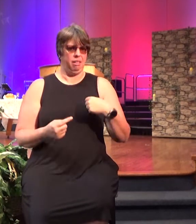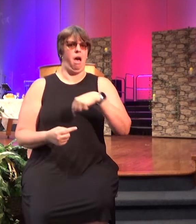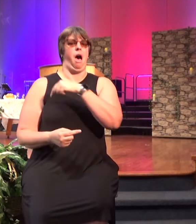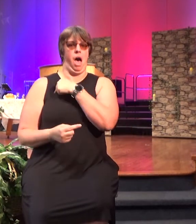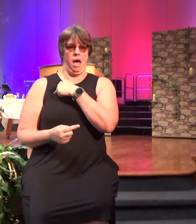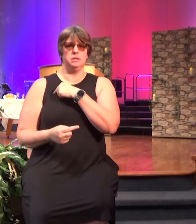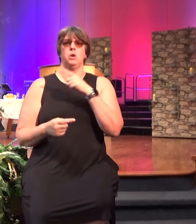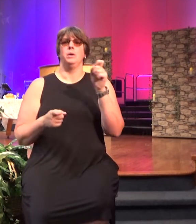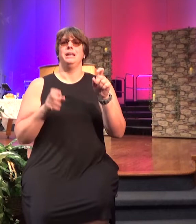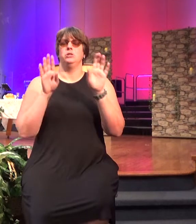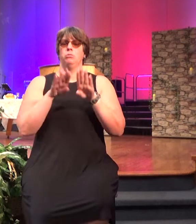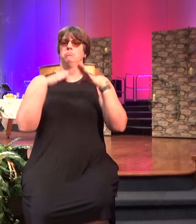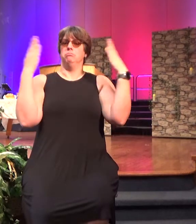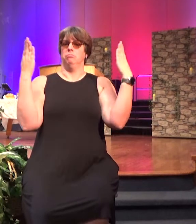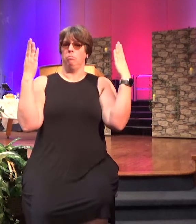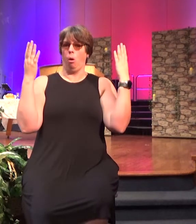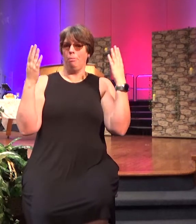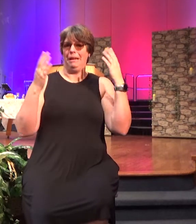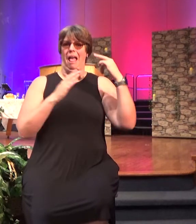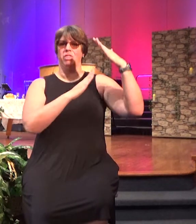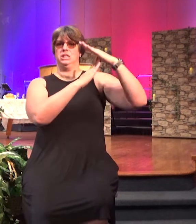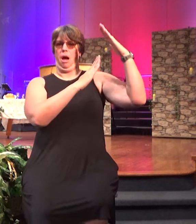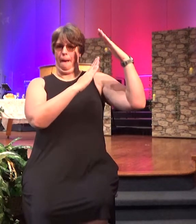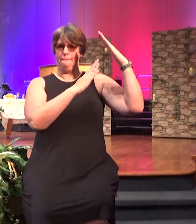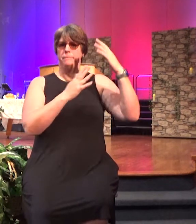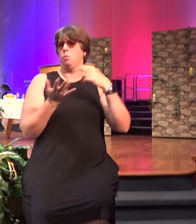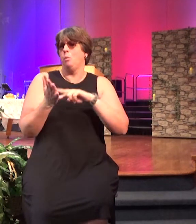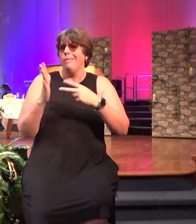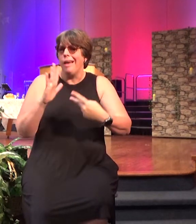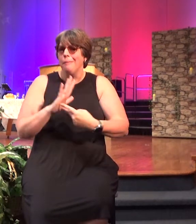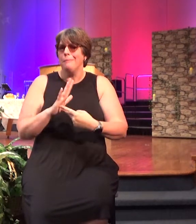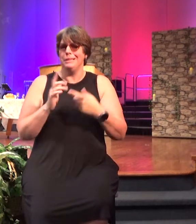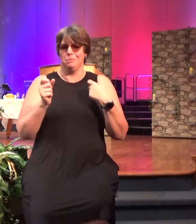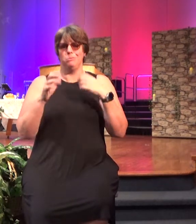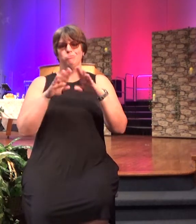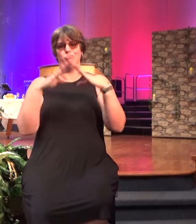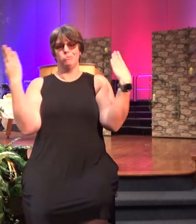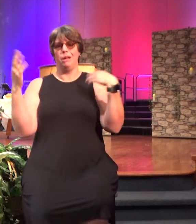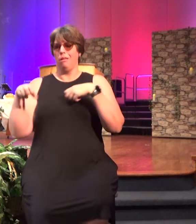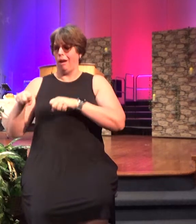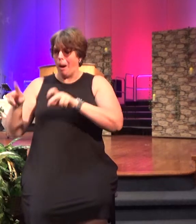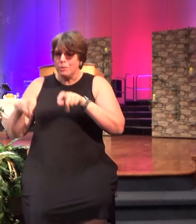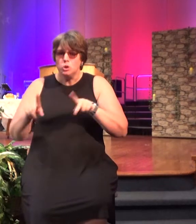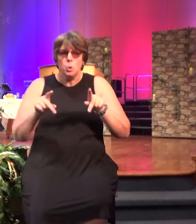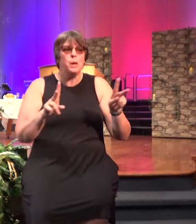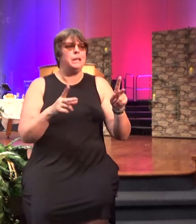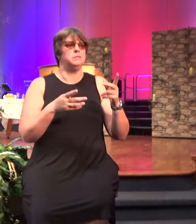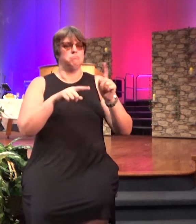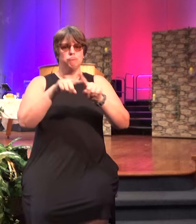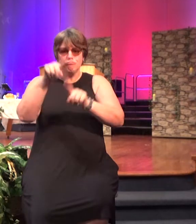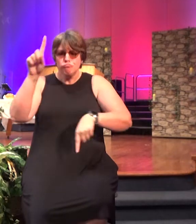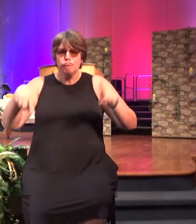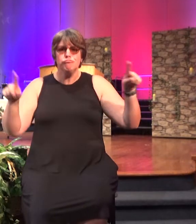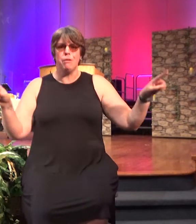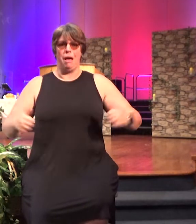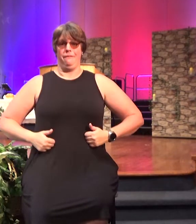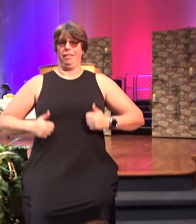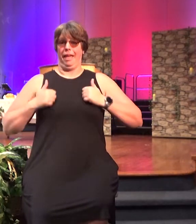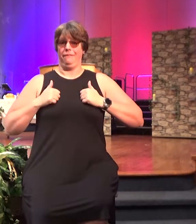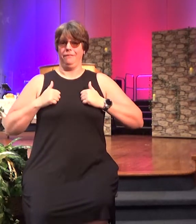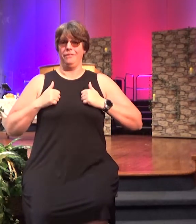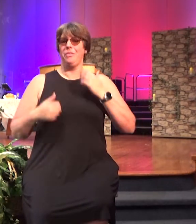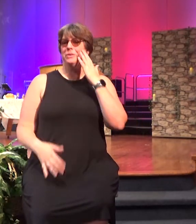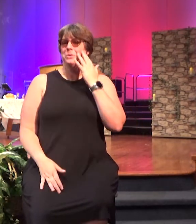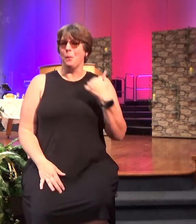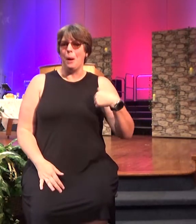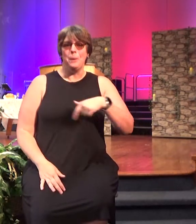open to the possibilities of life, to the diversity of life. And so that is why we are a very inclusive